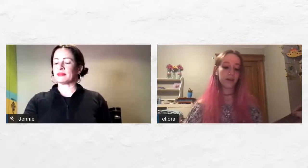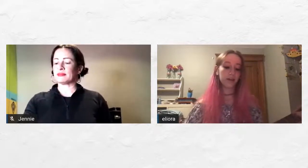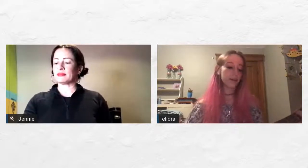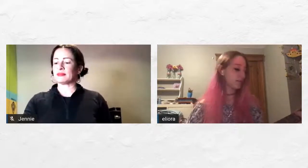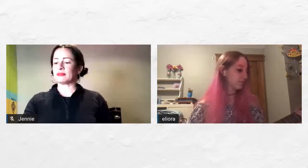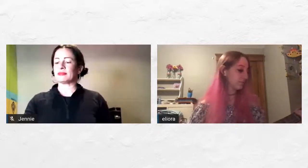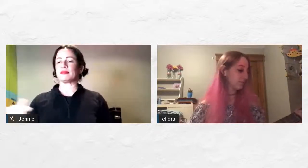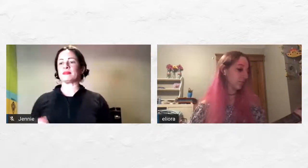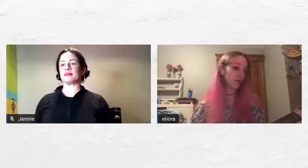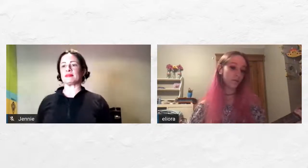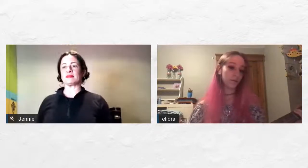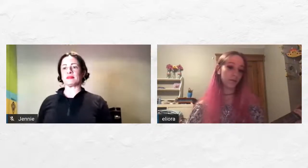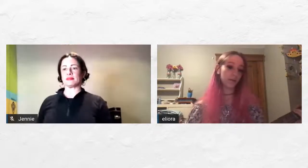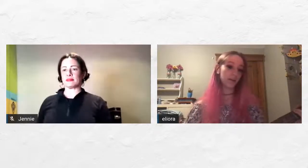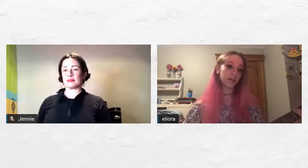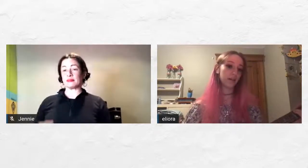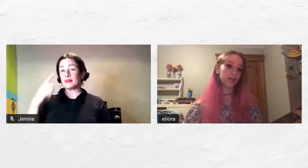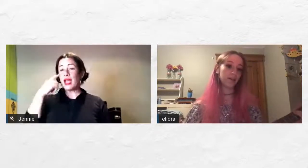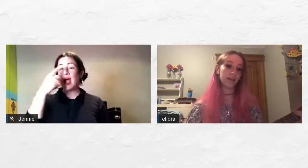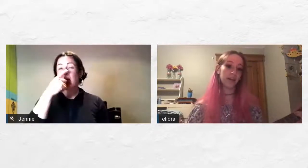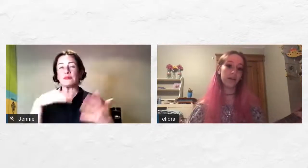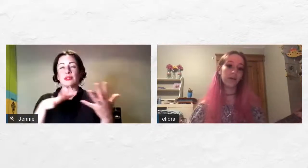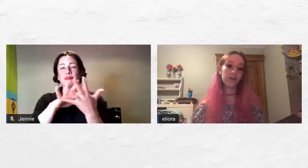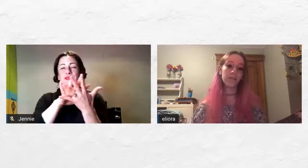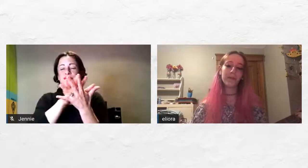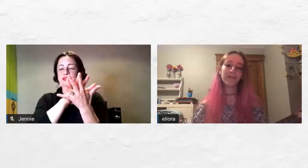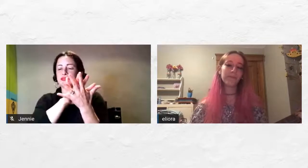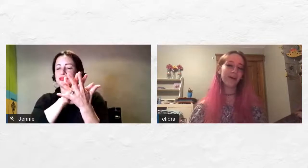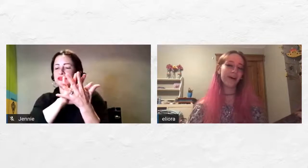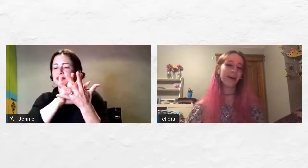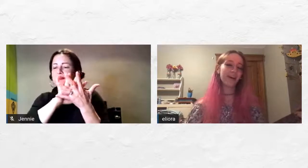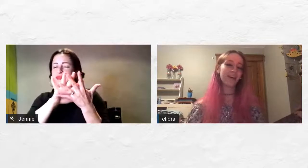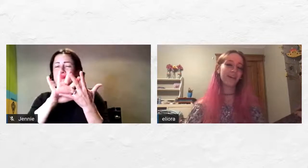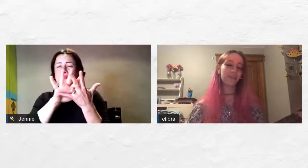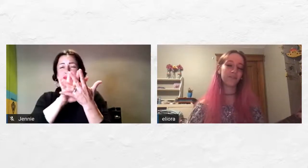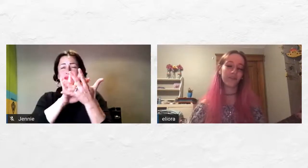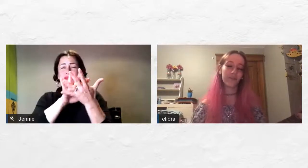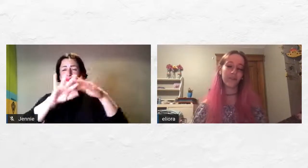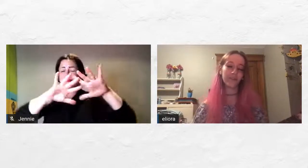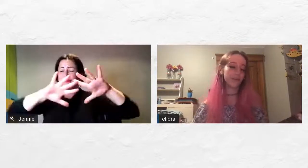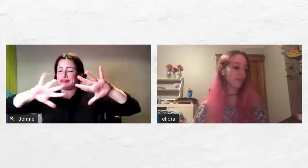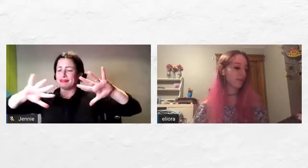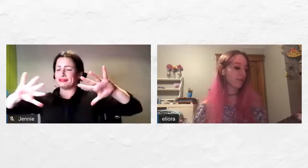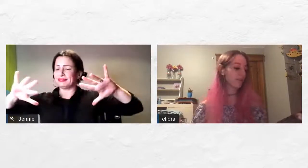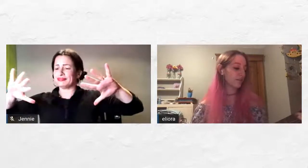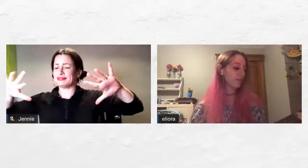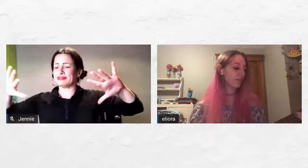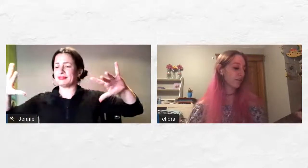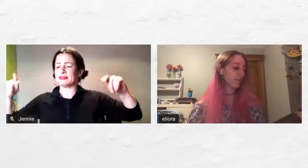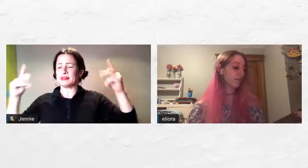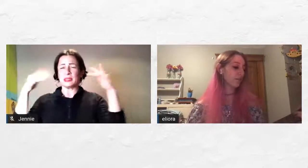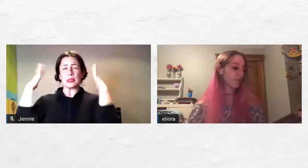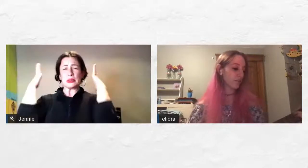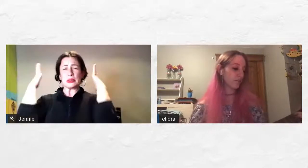Blurry eyes, blurry lines, hair whipping back and forth.